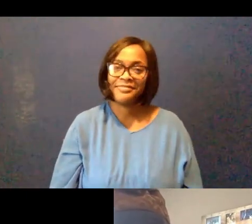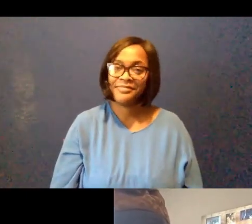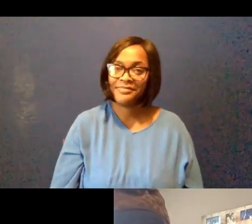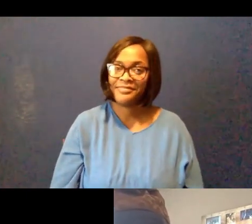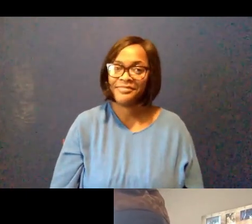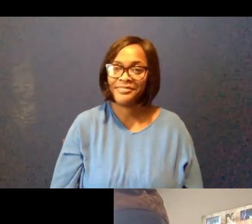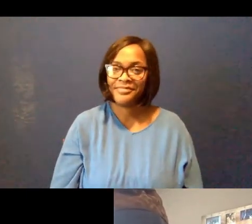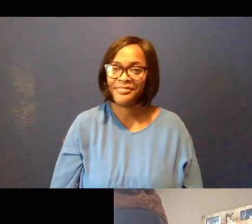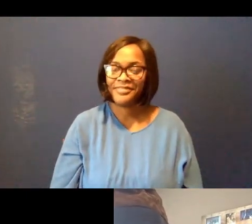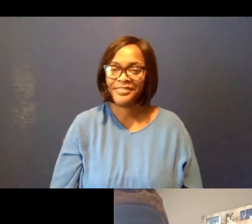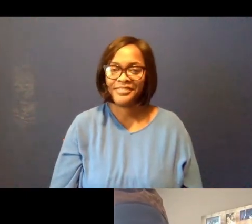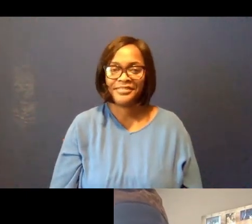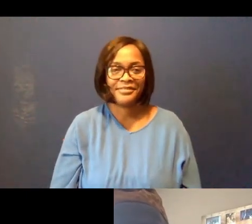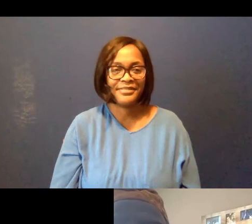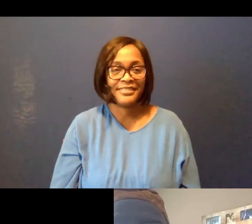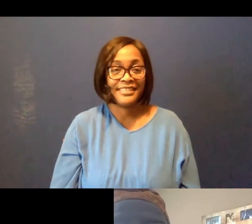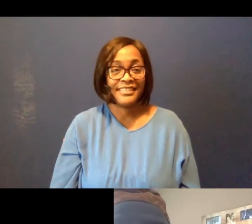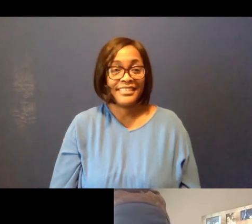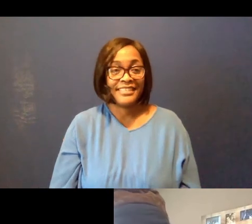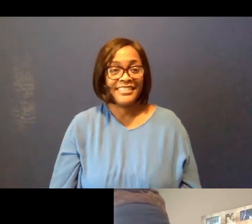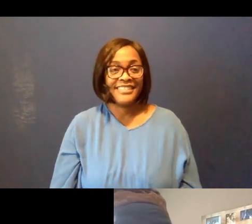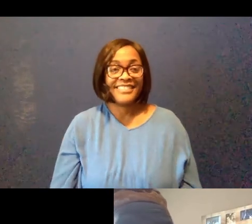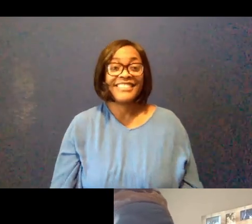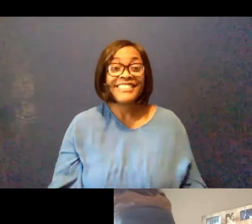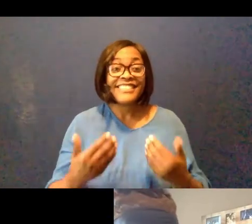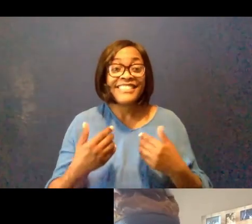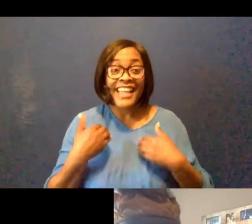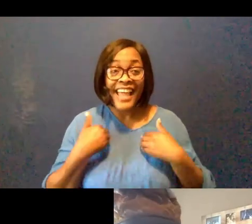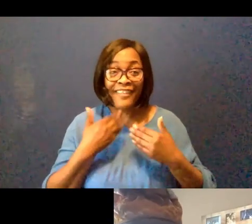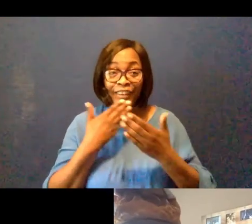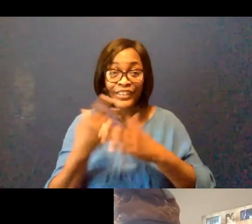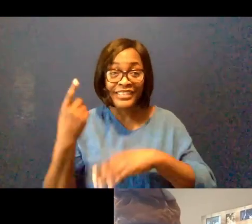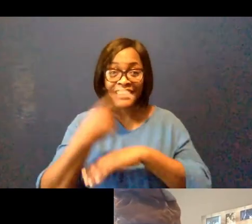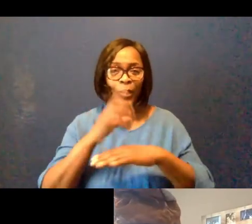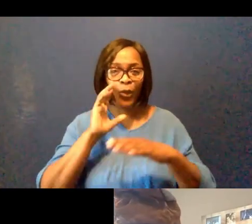Jane Dunham also, and for